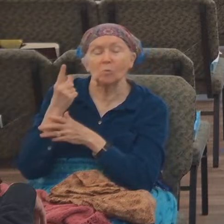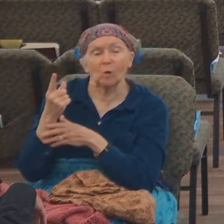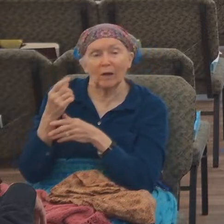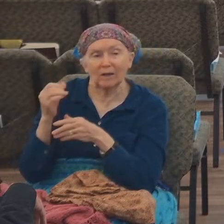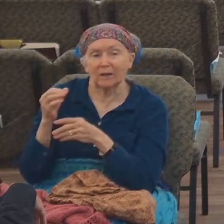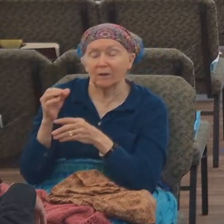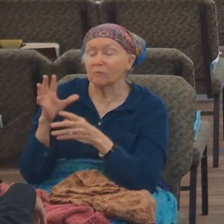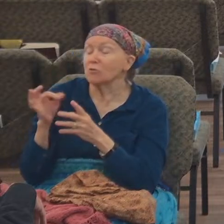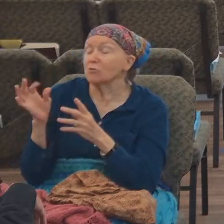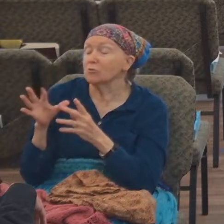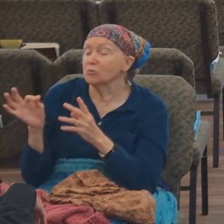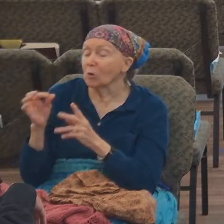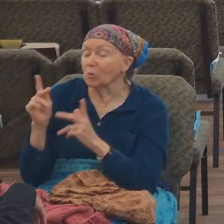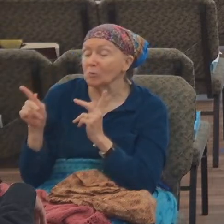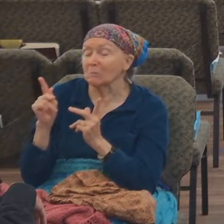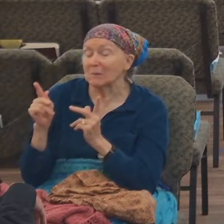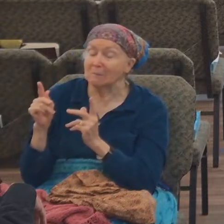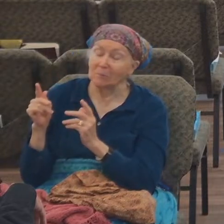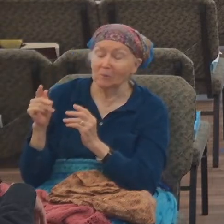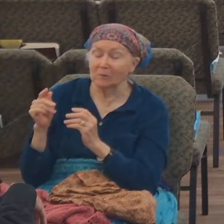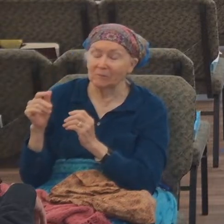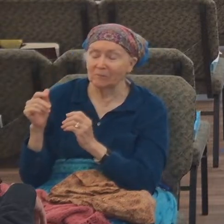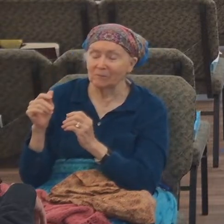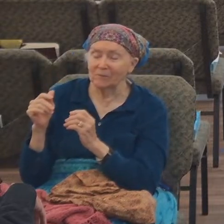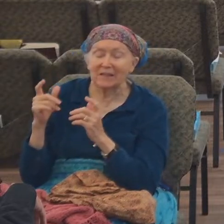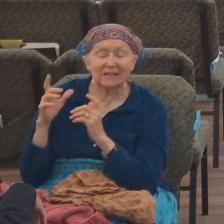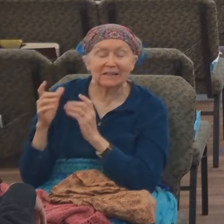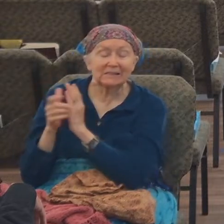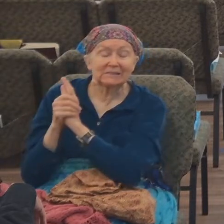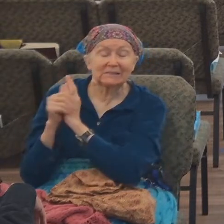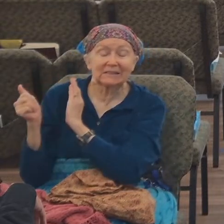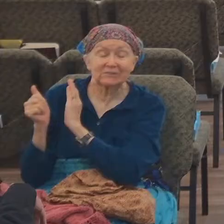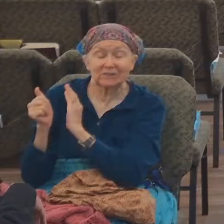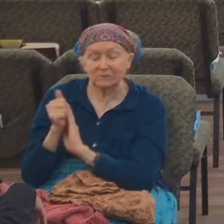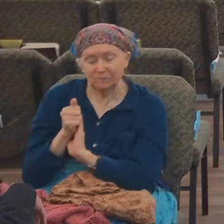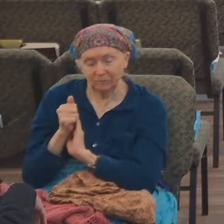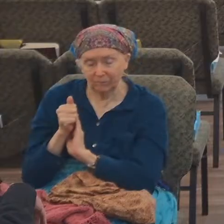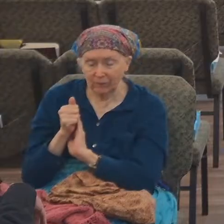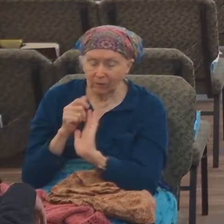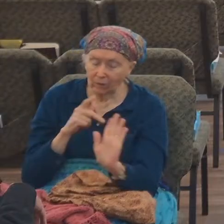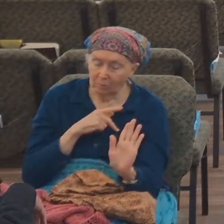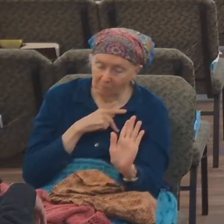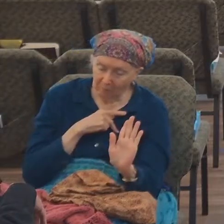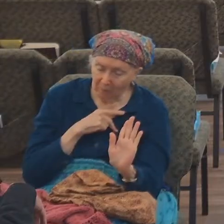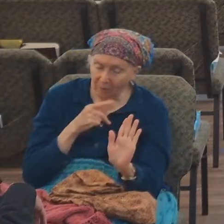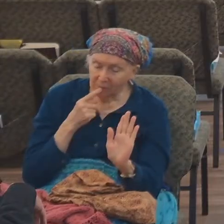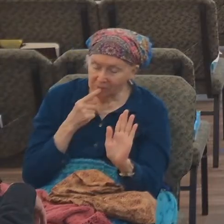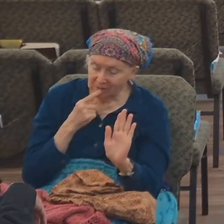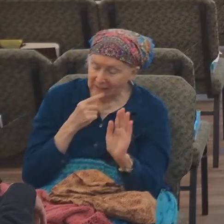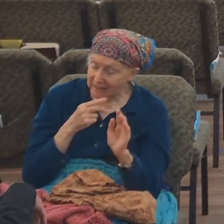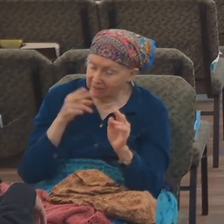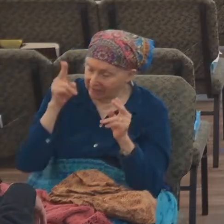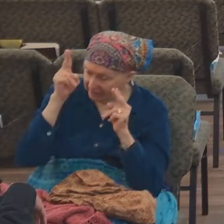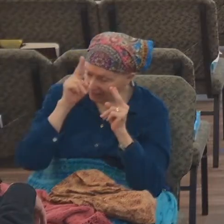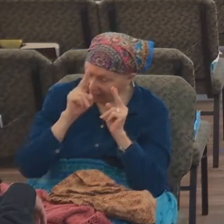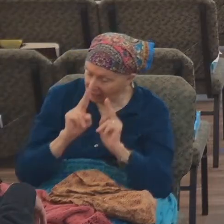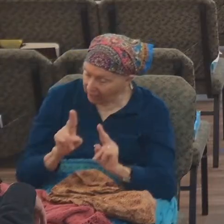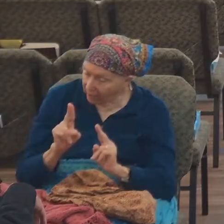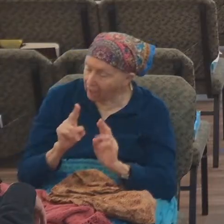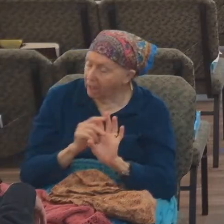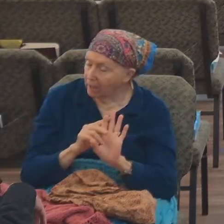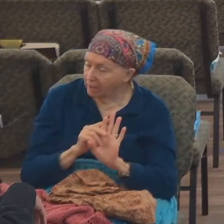matter of perspective. All right, so Paul is transitioning, though, this honor and this prestige that they